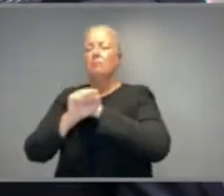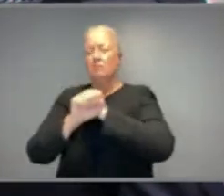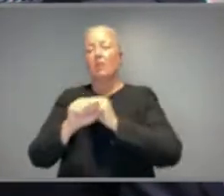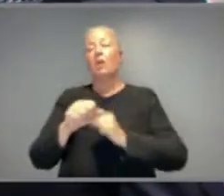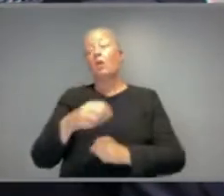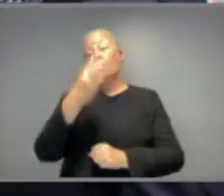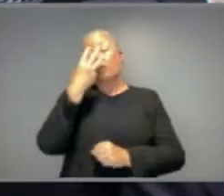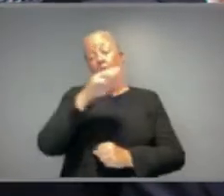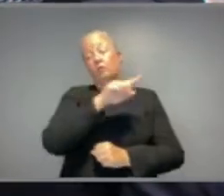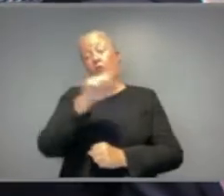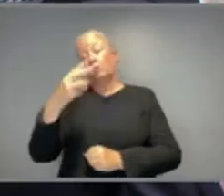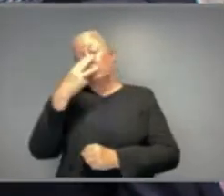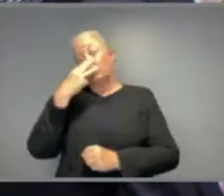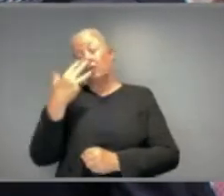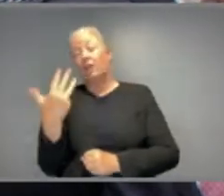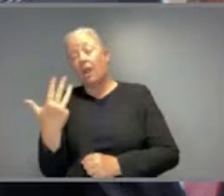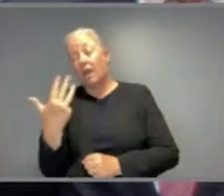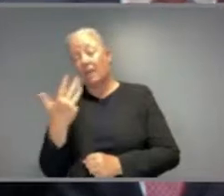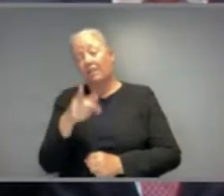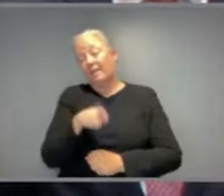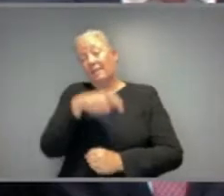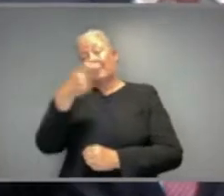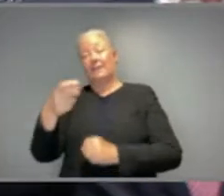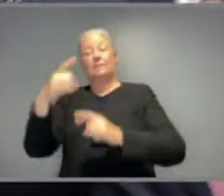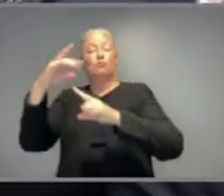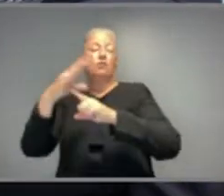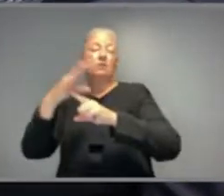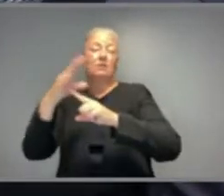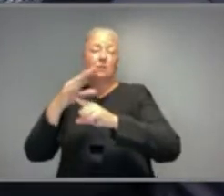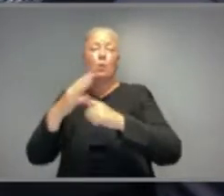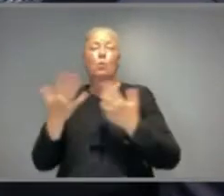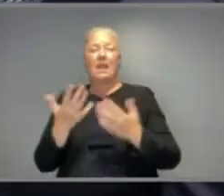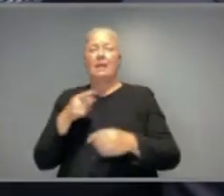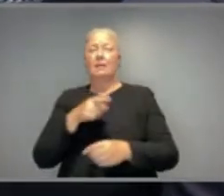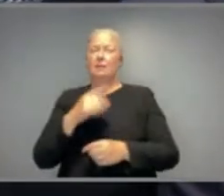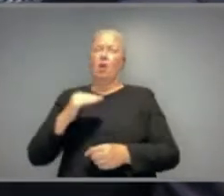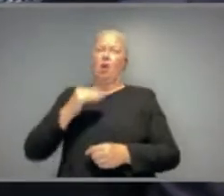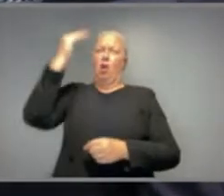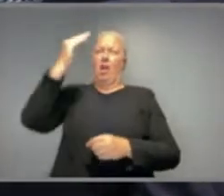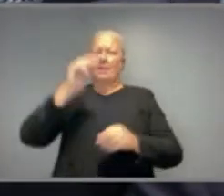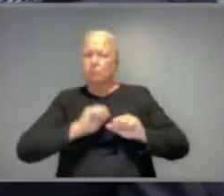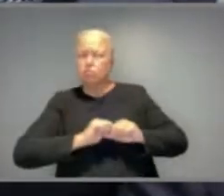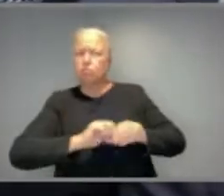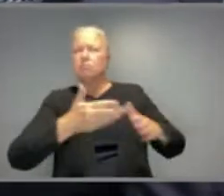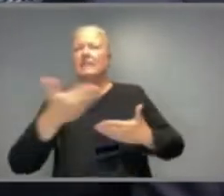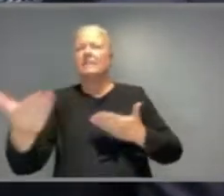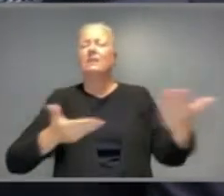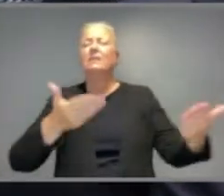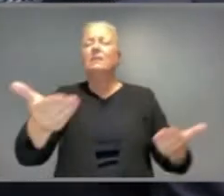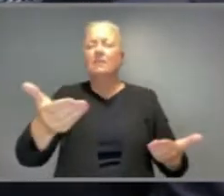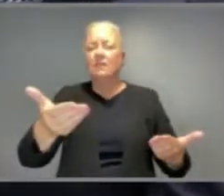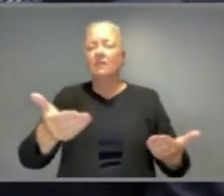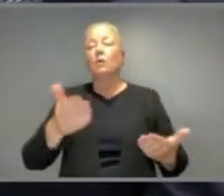next highest priority as one of the key transmissibility groups from the end of this month, start of September.